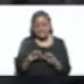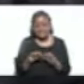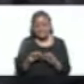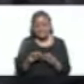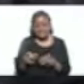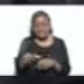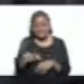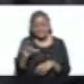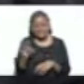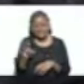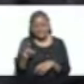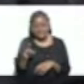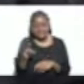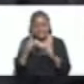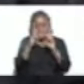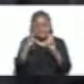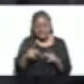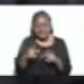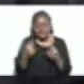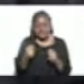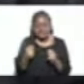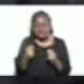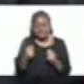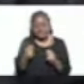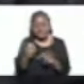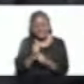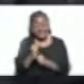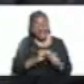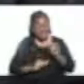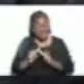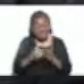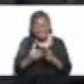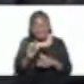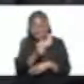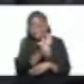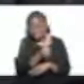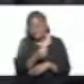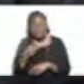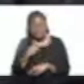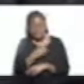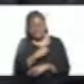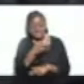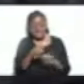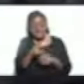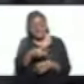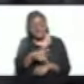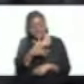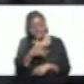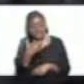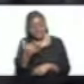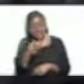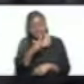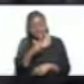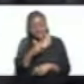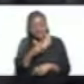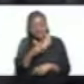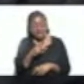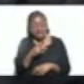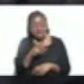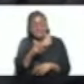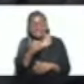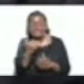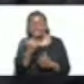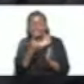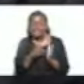they take action against their own members if they feel they're bringing the institution into disrepute. You'll find that the parliament